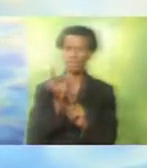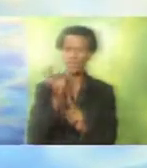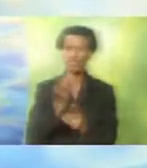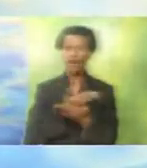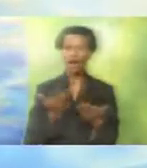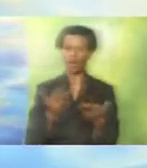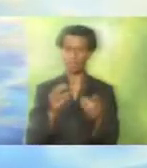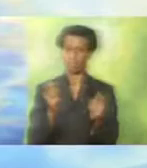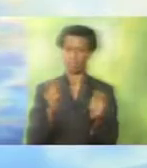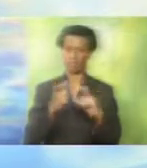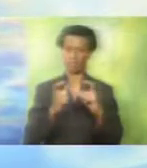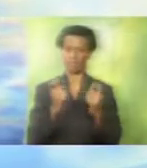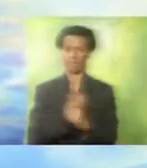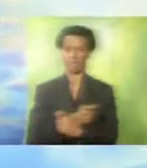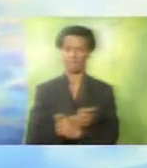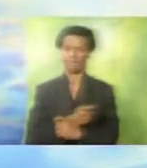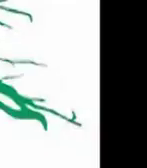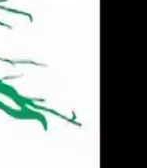of climate change.